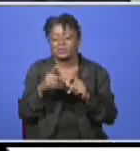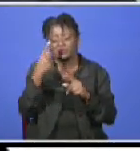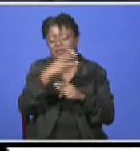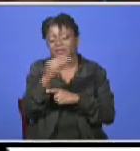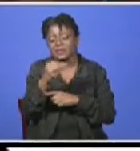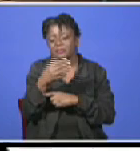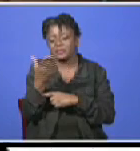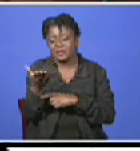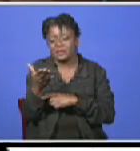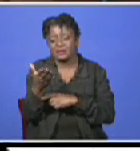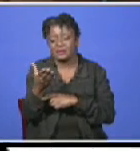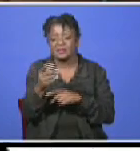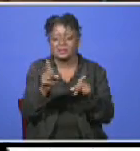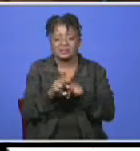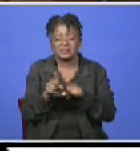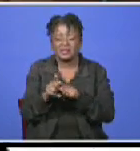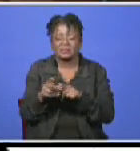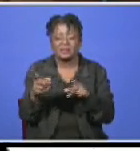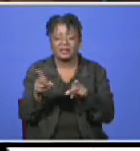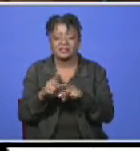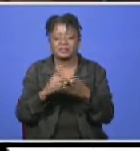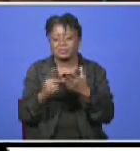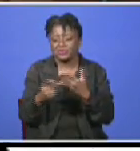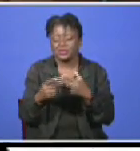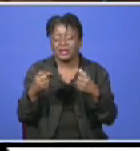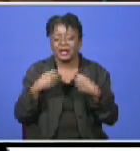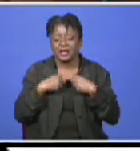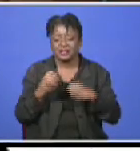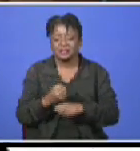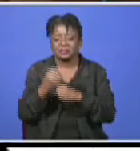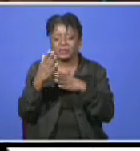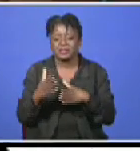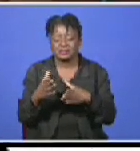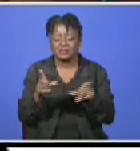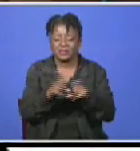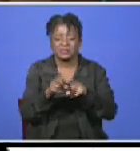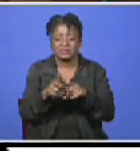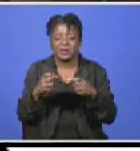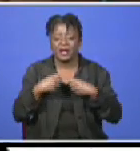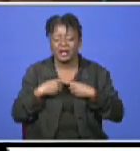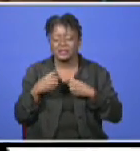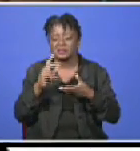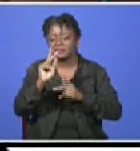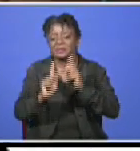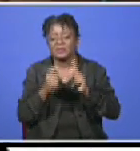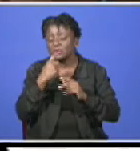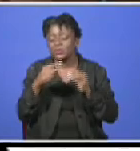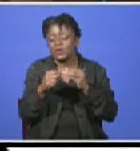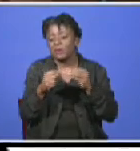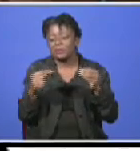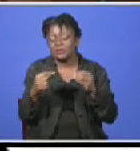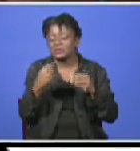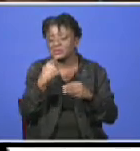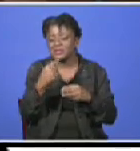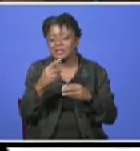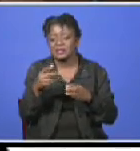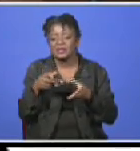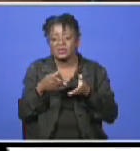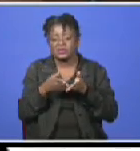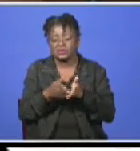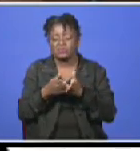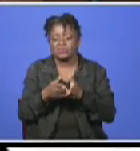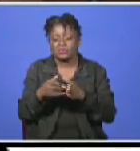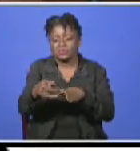as the project has Eleutheran supporters, it has its fair share of opposers, who argue that the cruise port will not provide